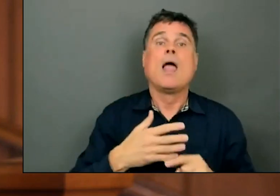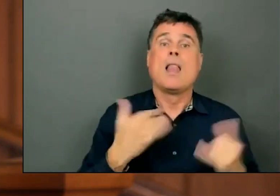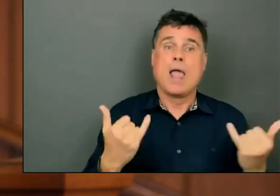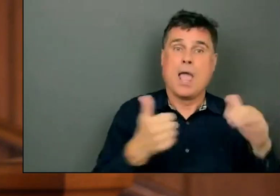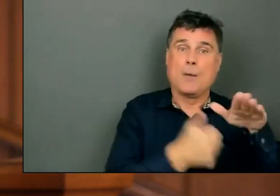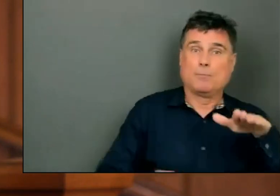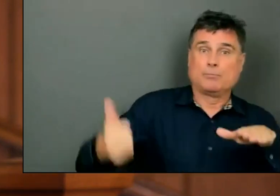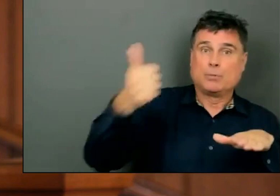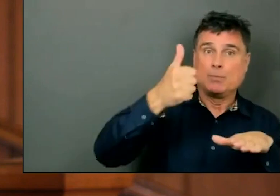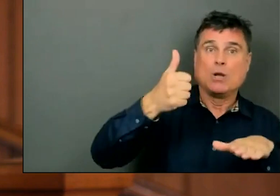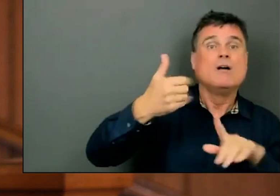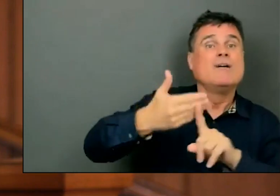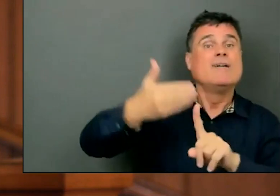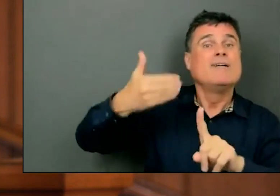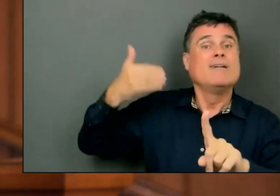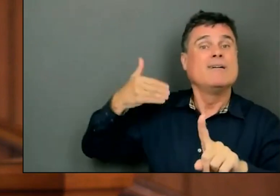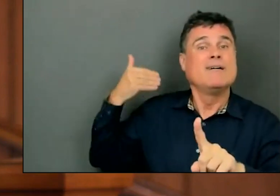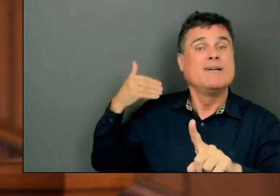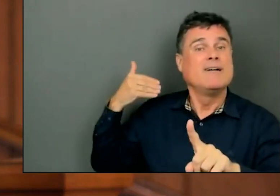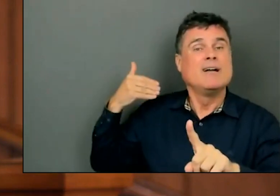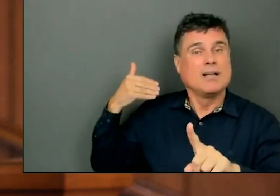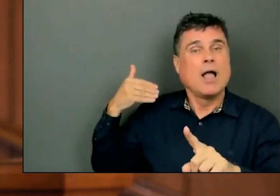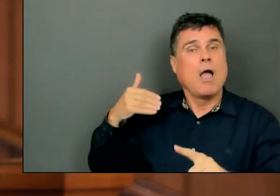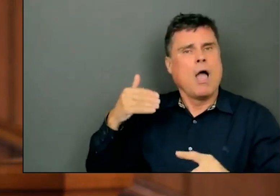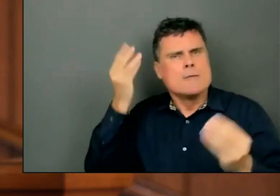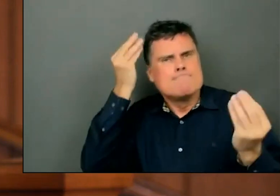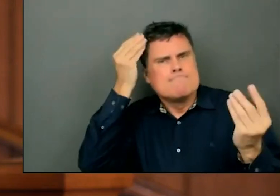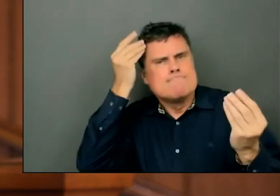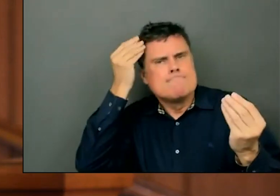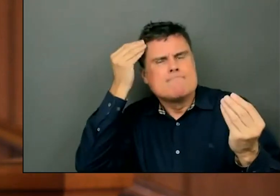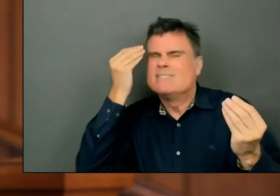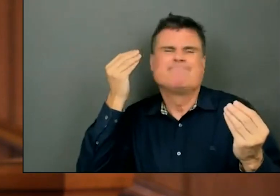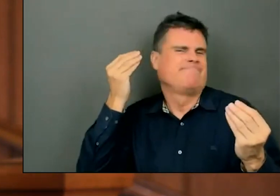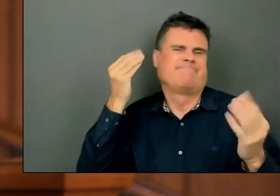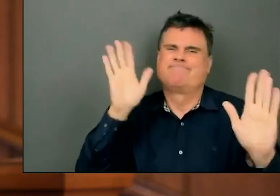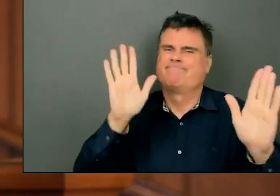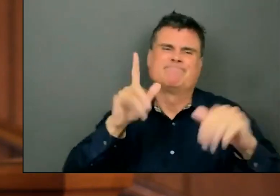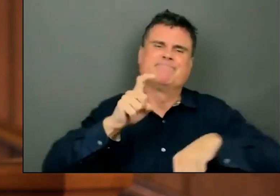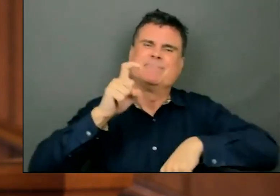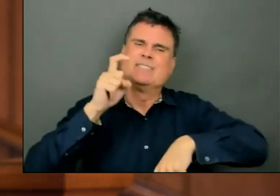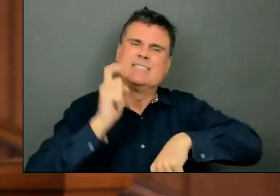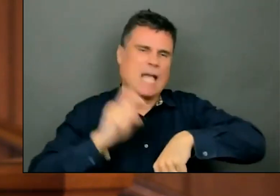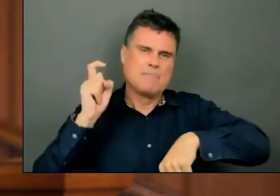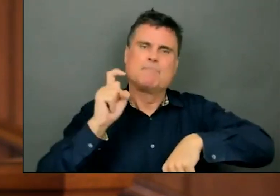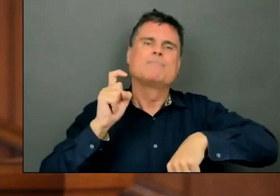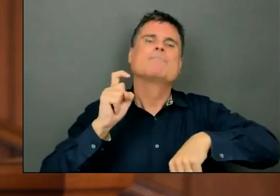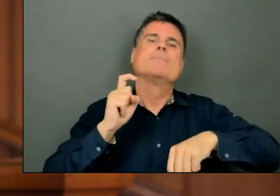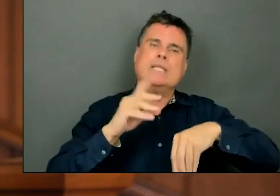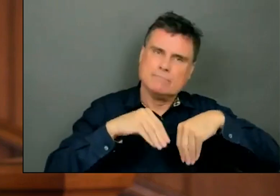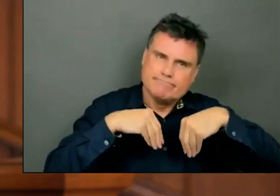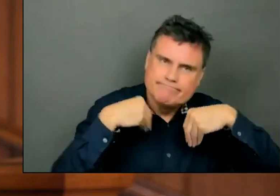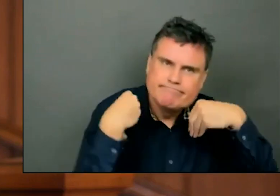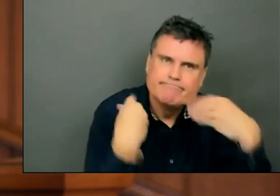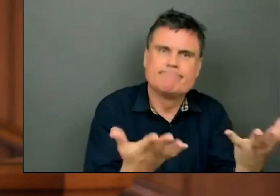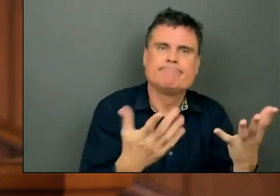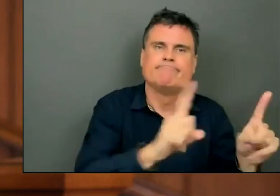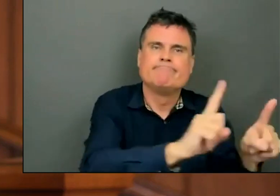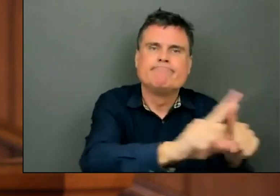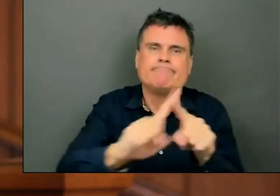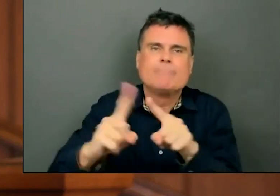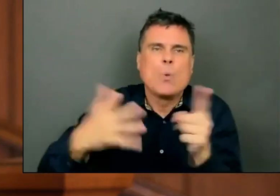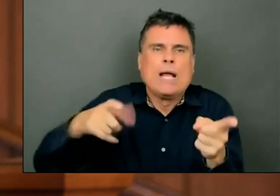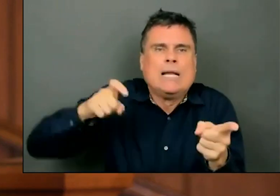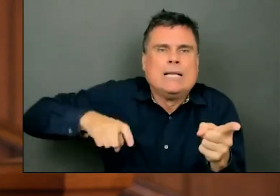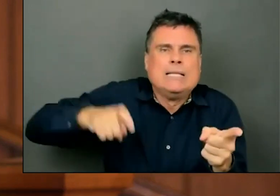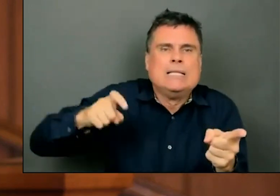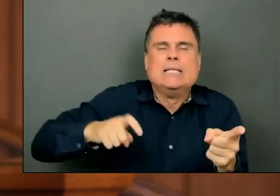the tools to communities one-stop shopping to make sure we're making the best decisions possible on land use. And I know Minister Osborne is going to take